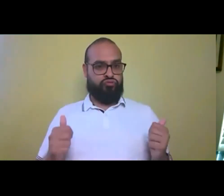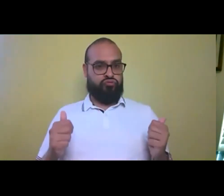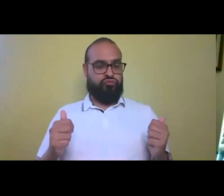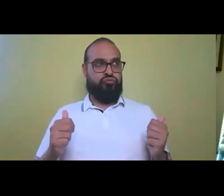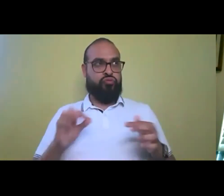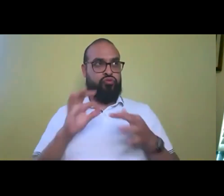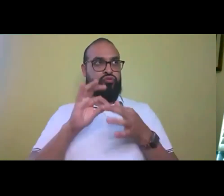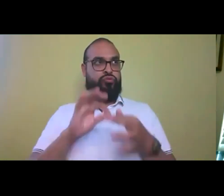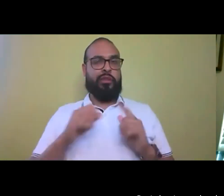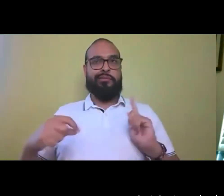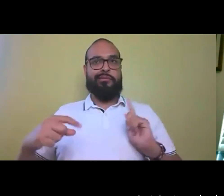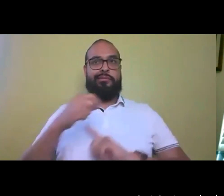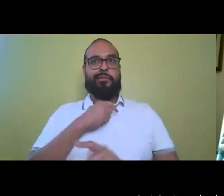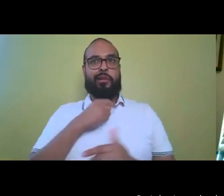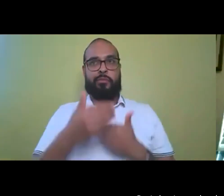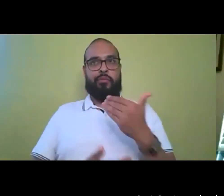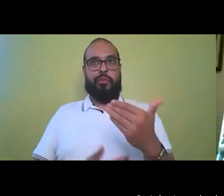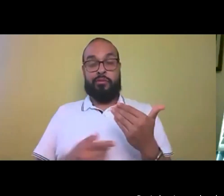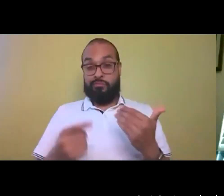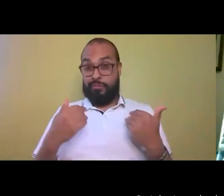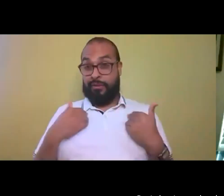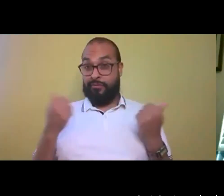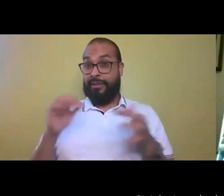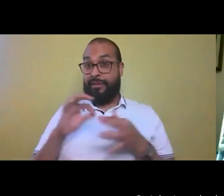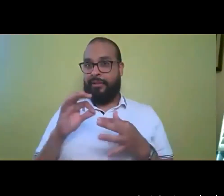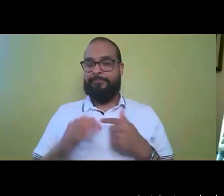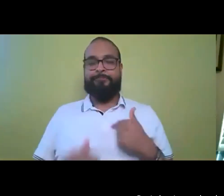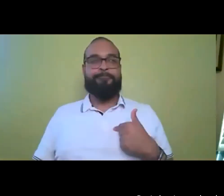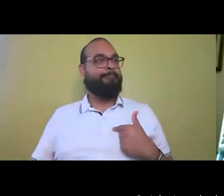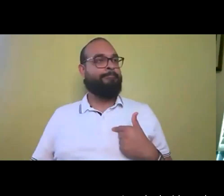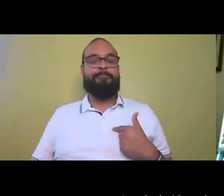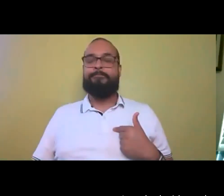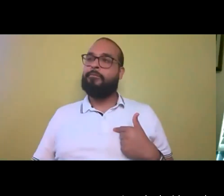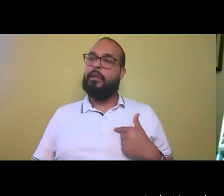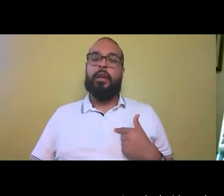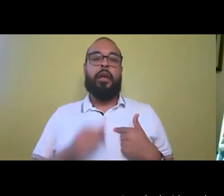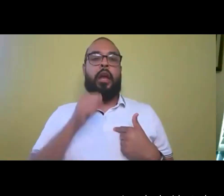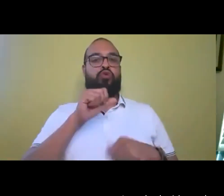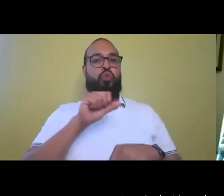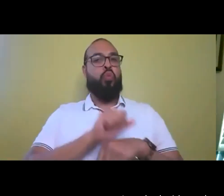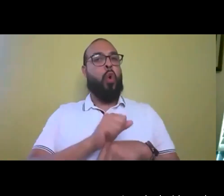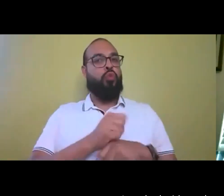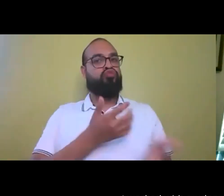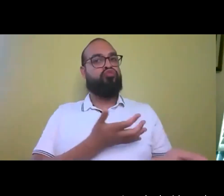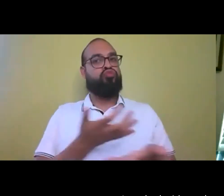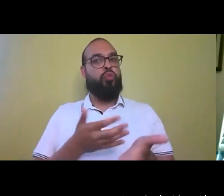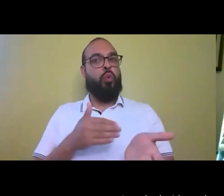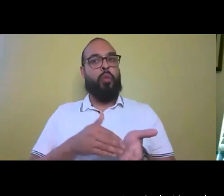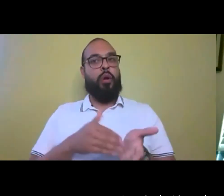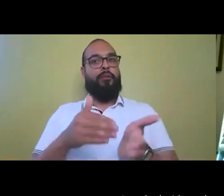processing? So I don't work a lot. I did years ago. I worked with